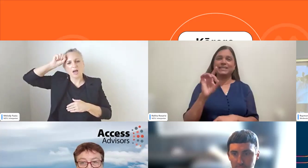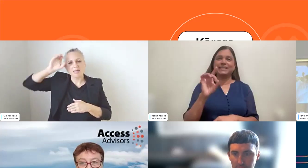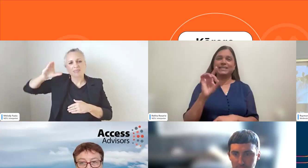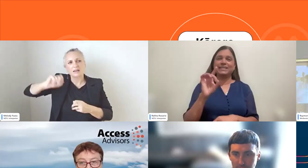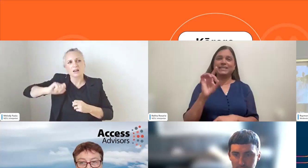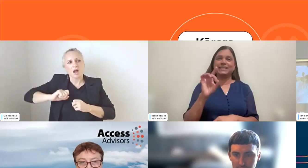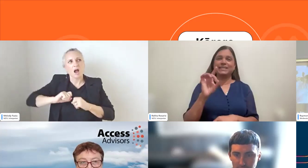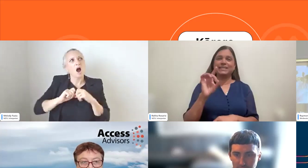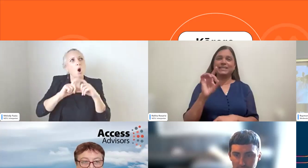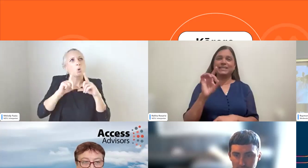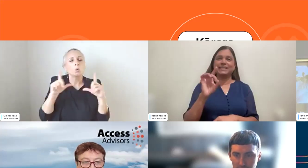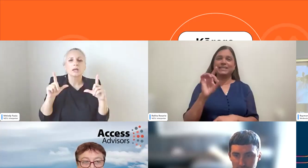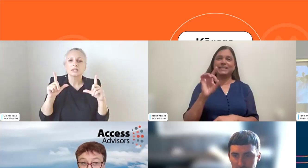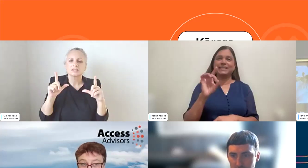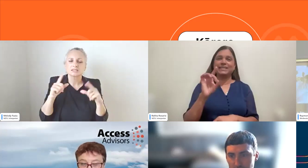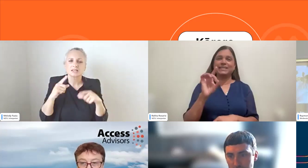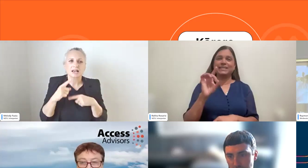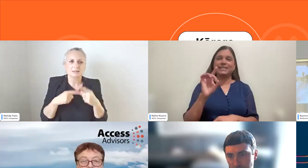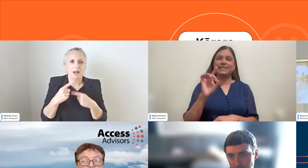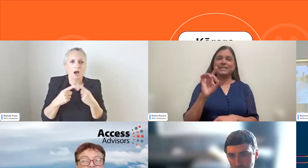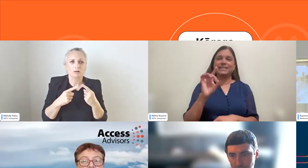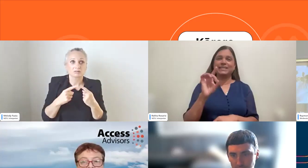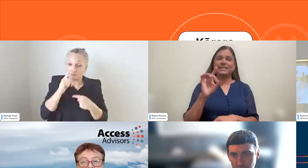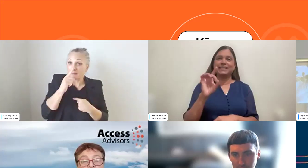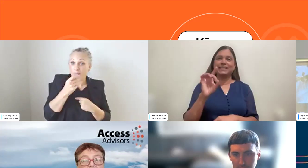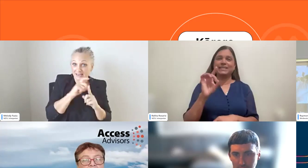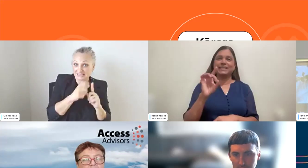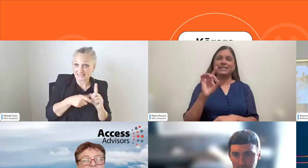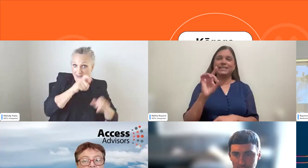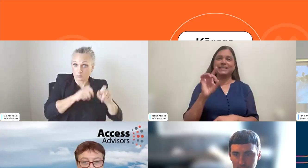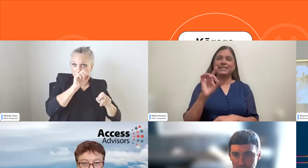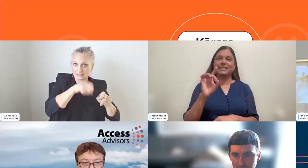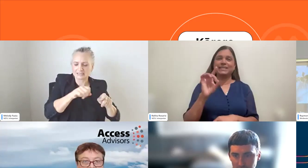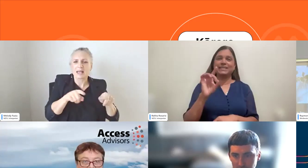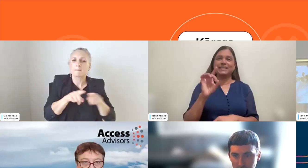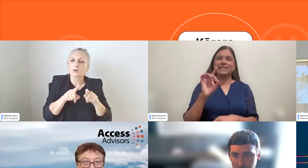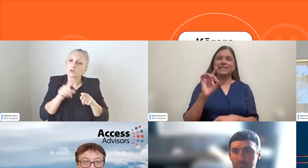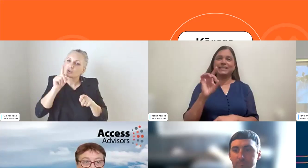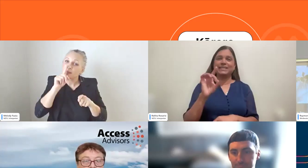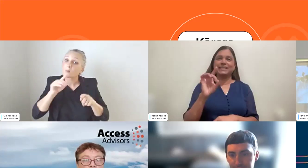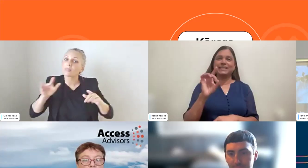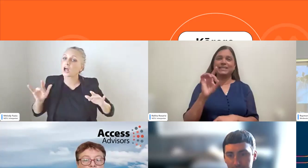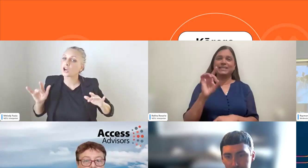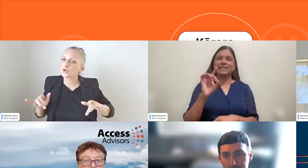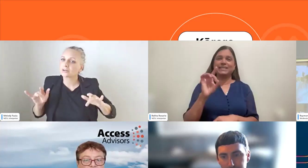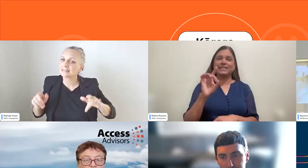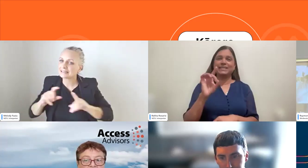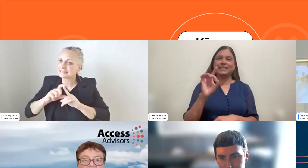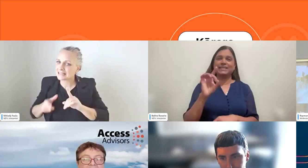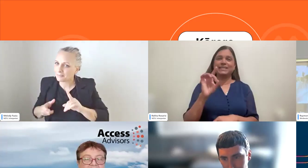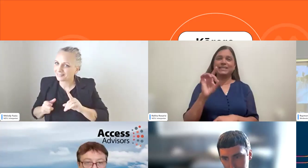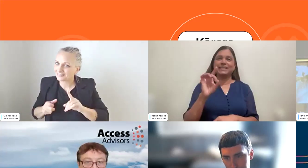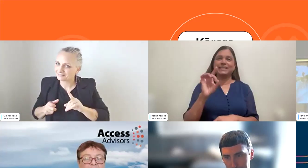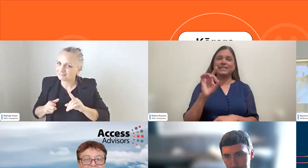awareness is about people who are disabled, but also those who are not yet disabled, or those who